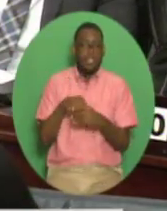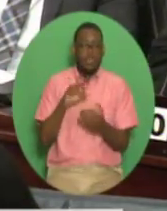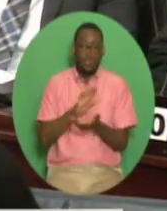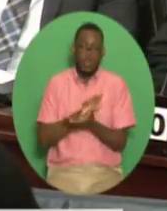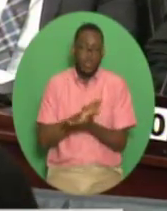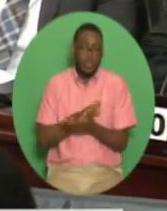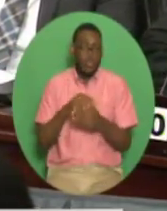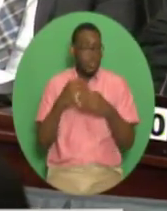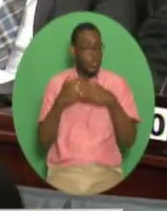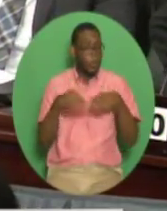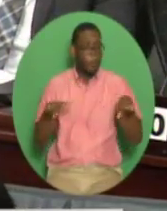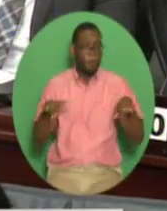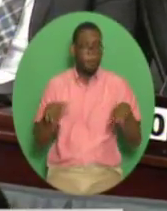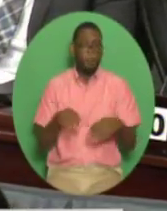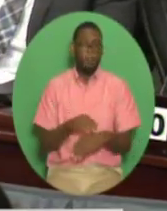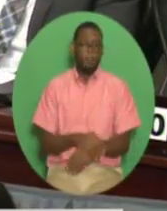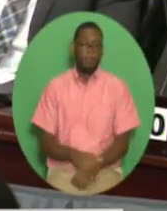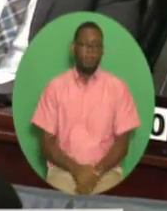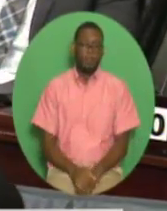schools.